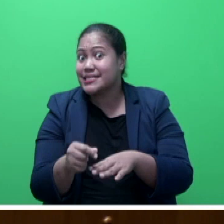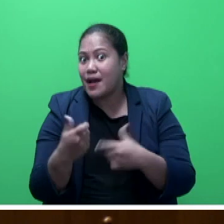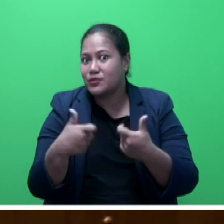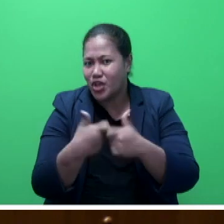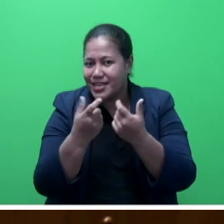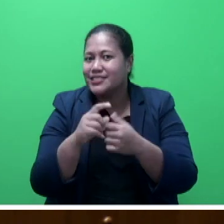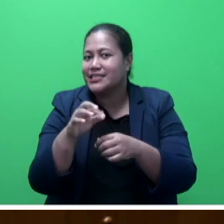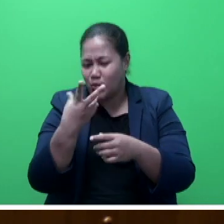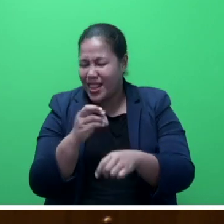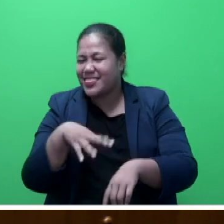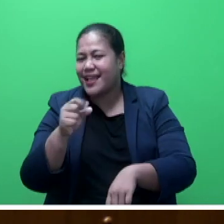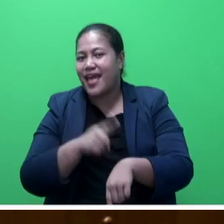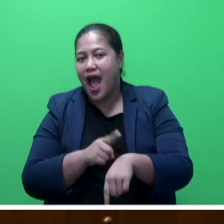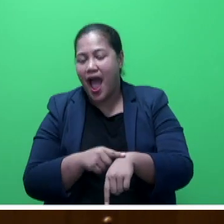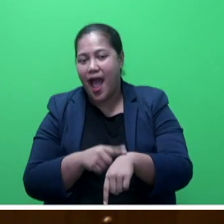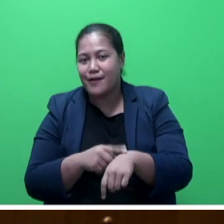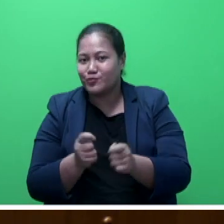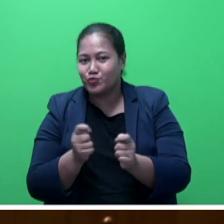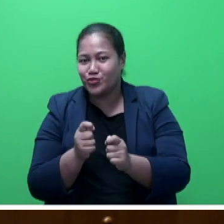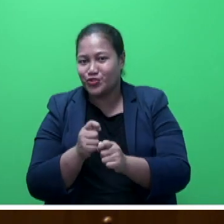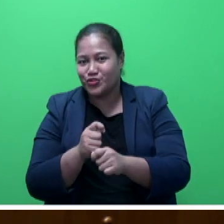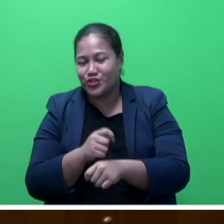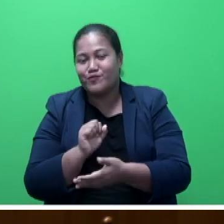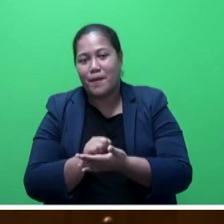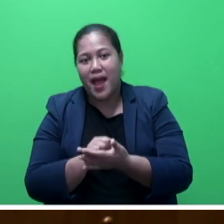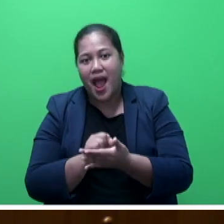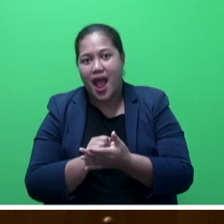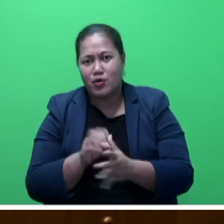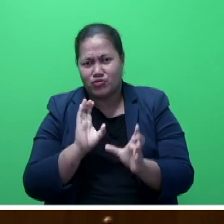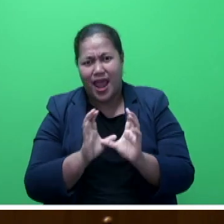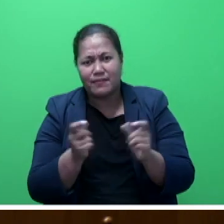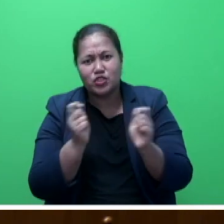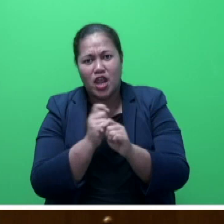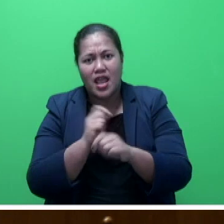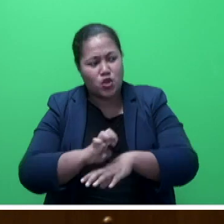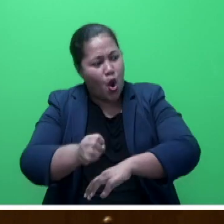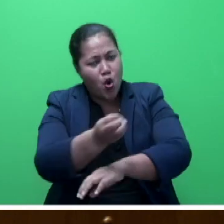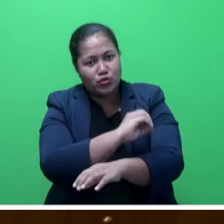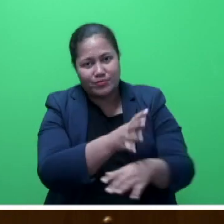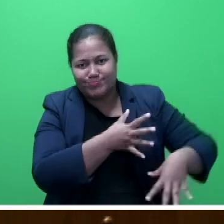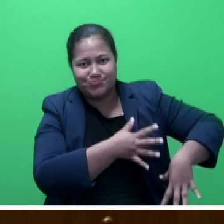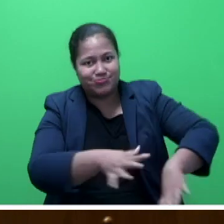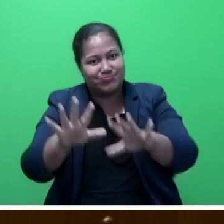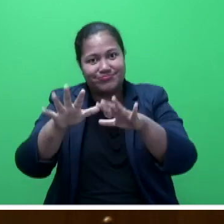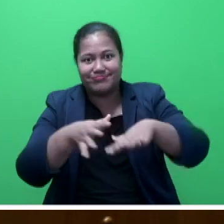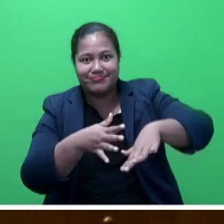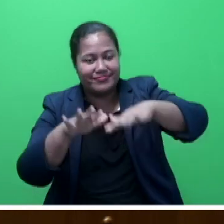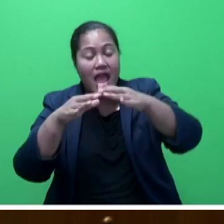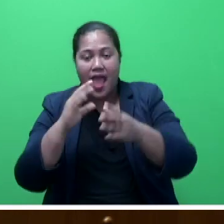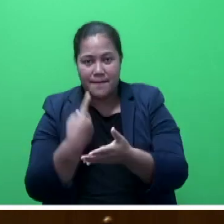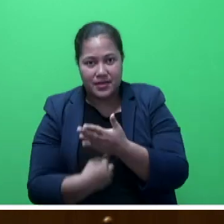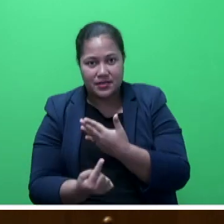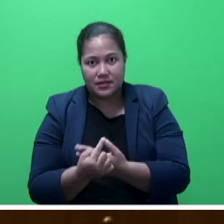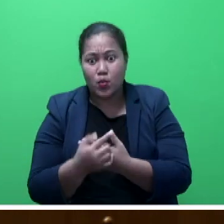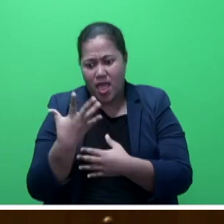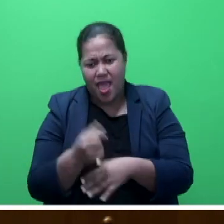term. Climate change and ocean health are among those. We will be adapting to climate change for many years